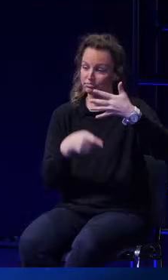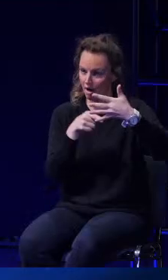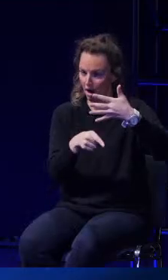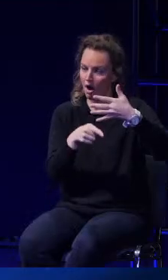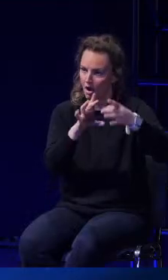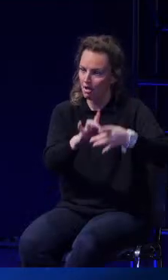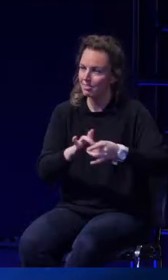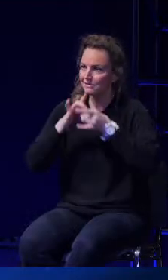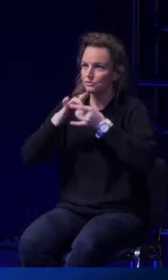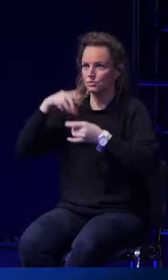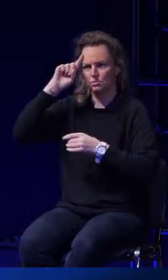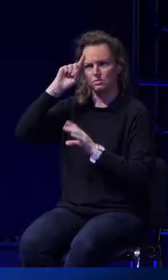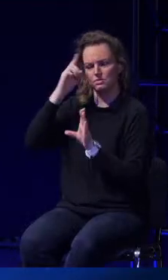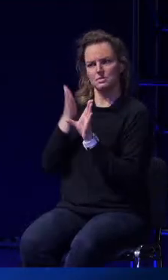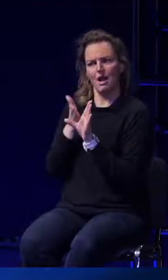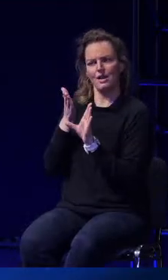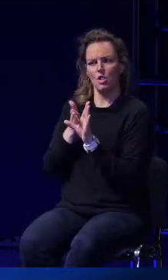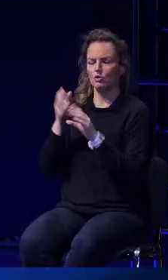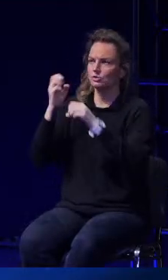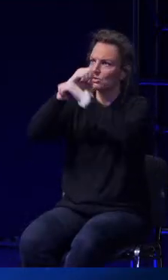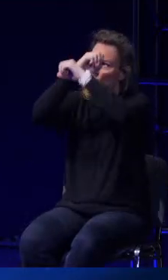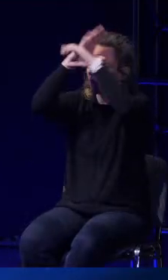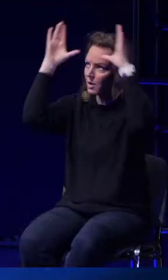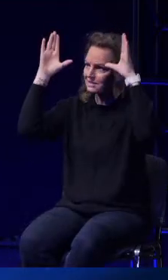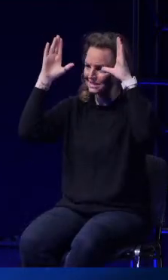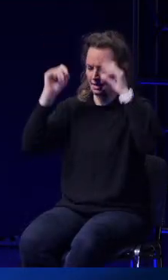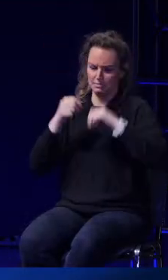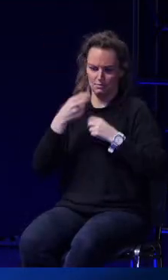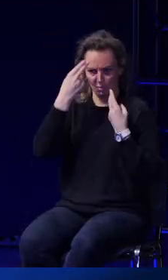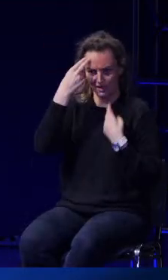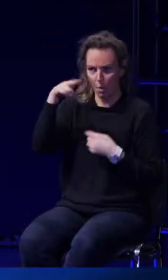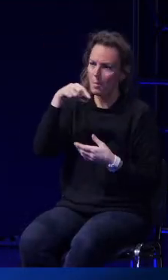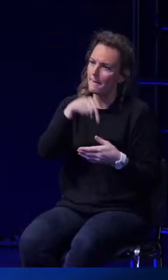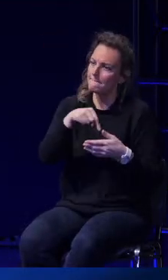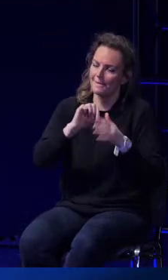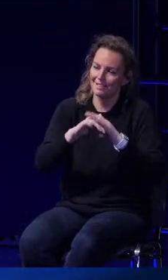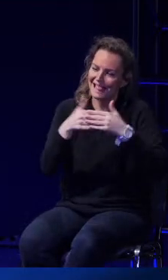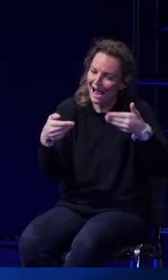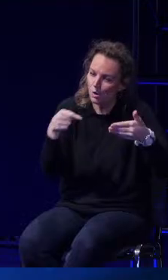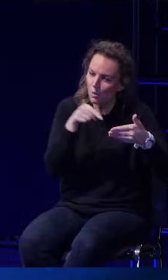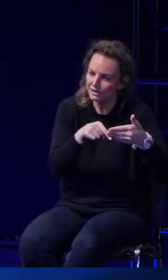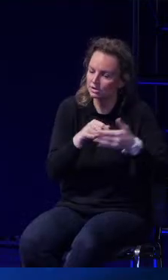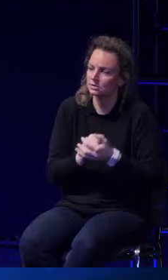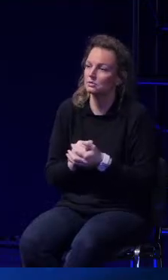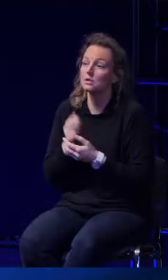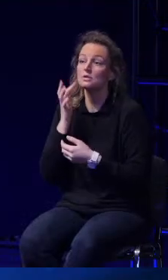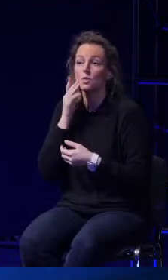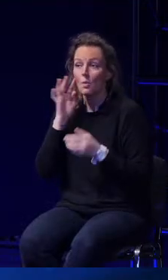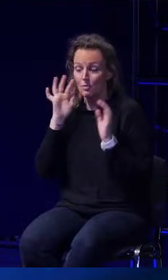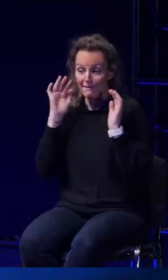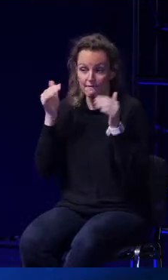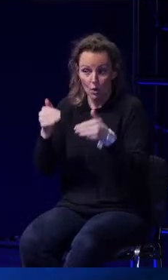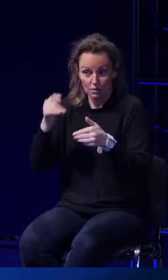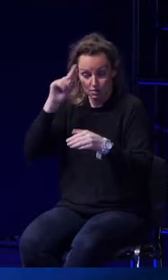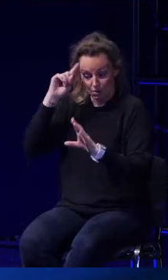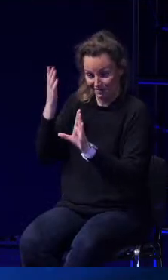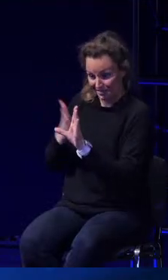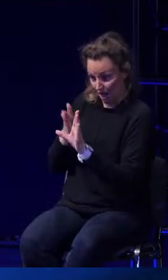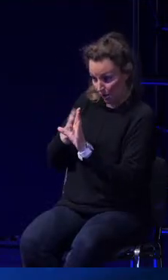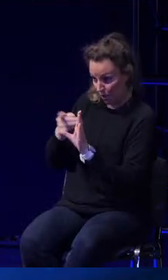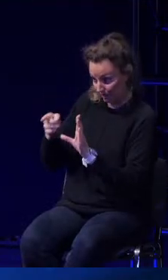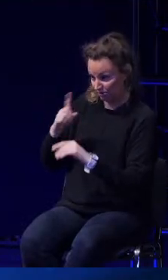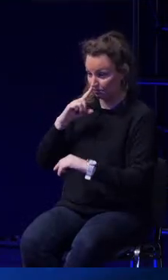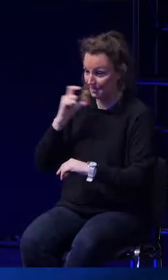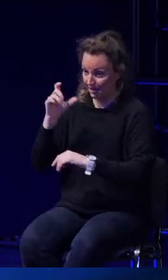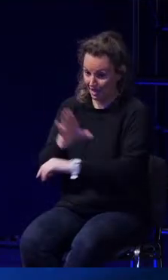psychological concepts. And these color languages, as a result, since they only talk about psychology, they can enable, but also